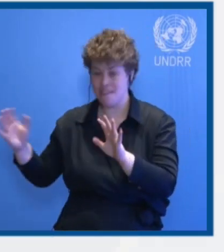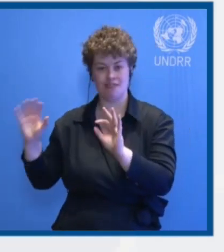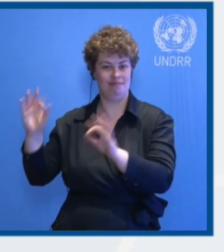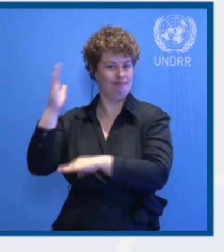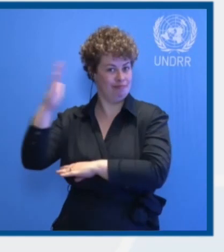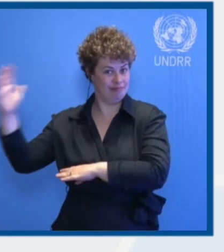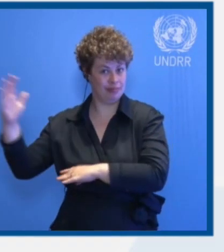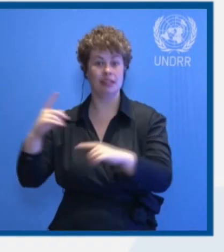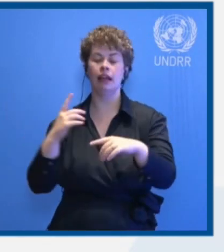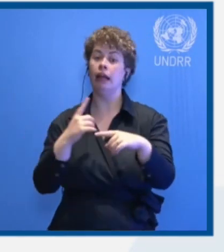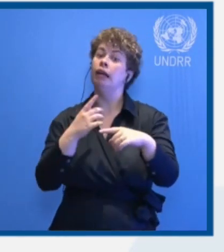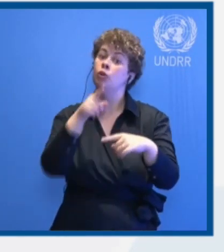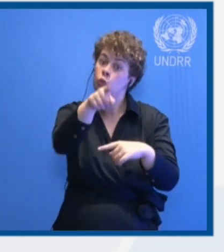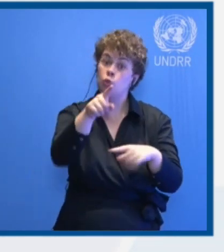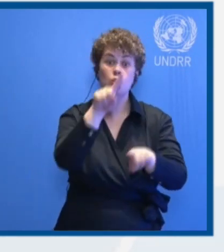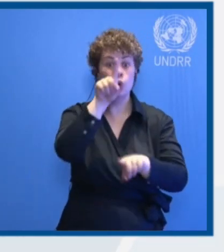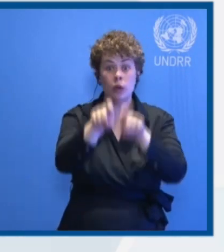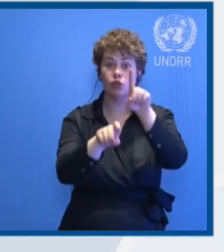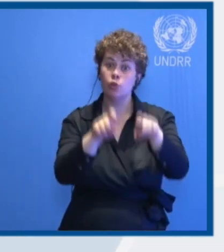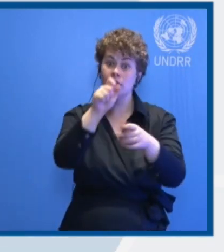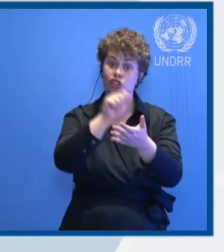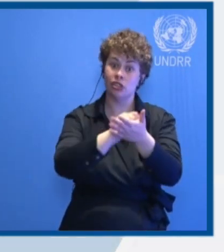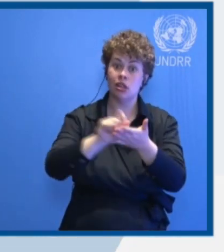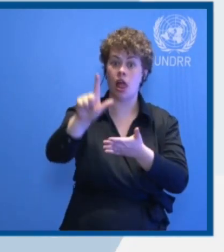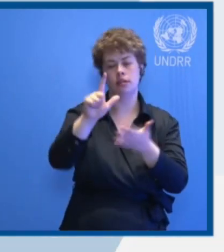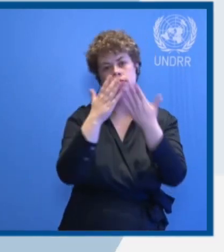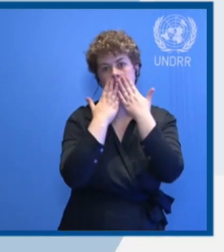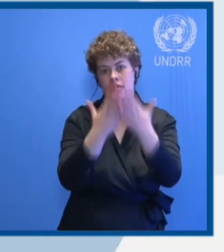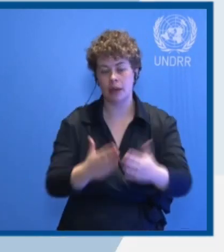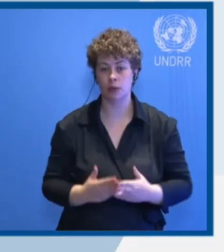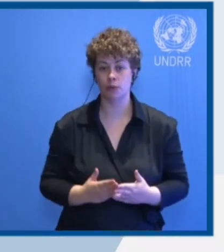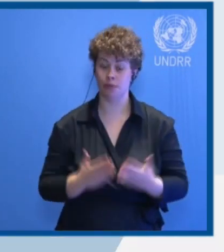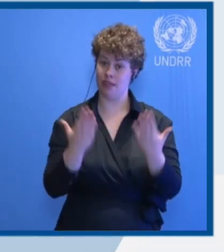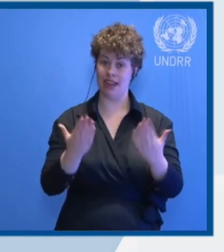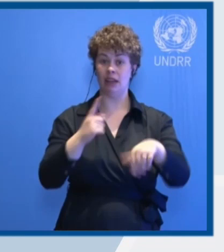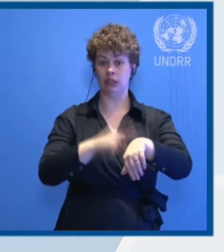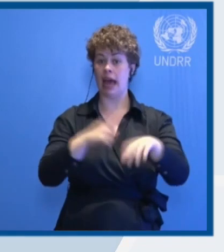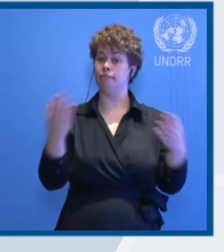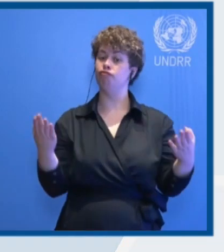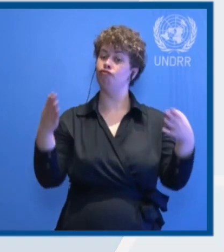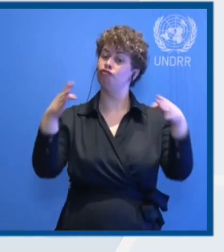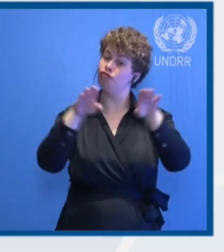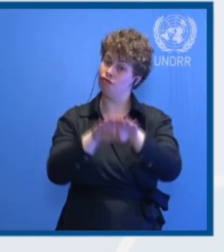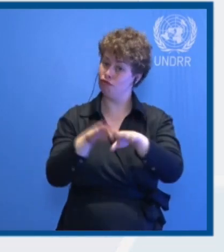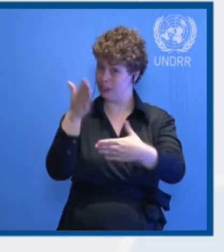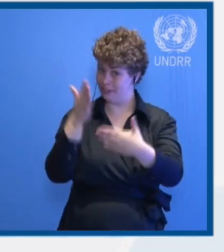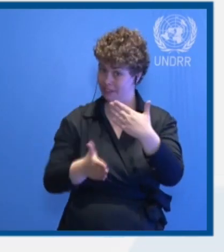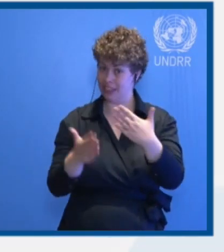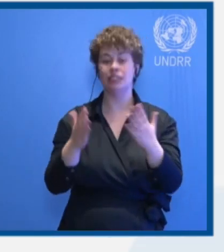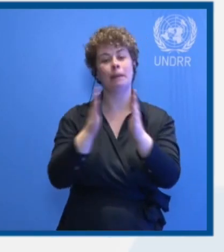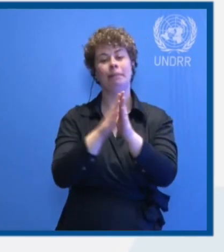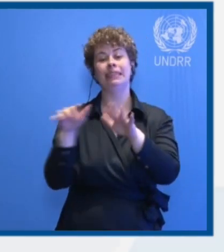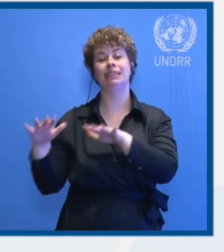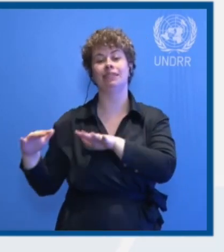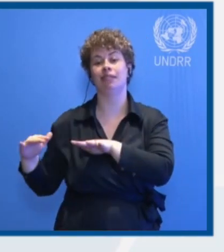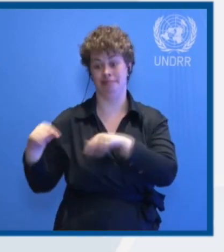for the powerful questions that you provided. At this point, we'll vacate the room so that it will be prepared